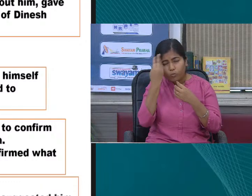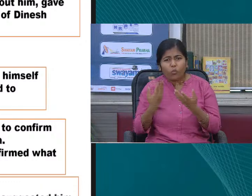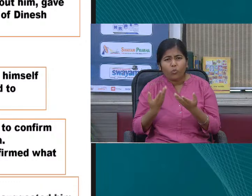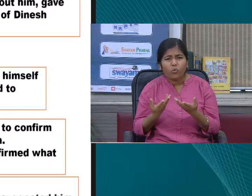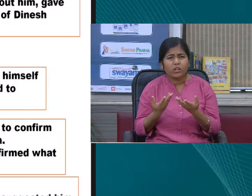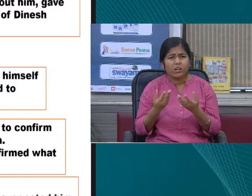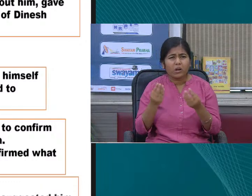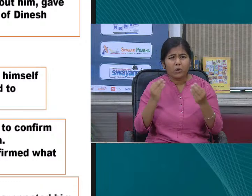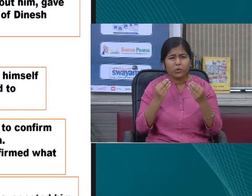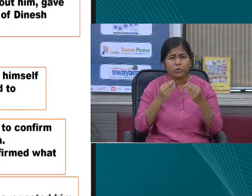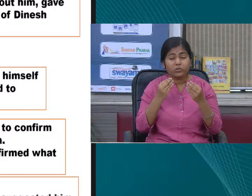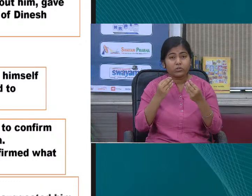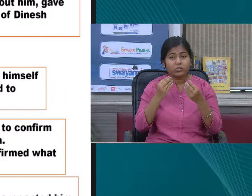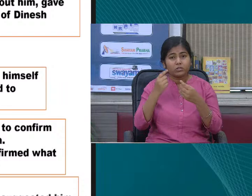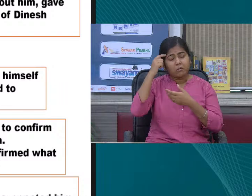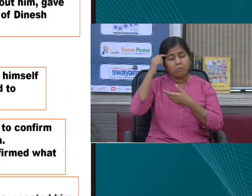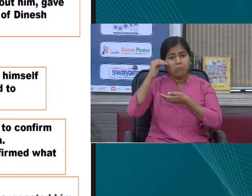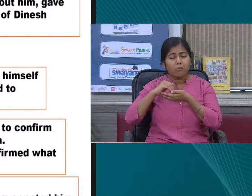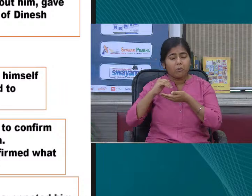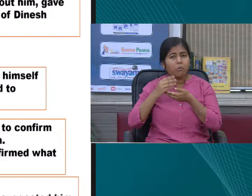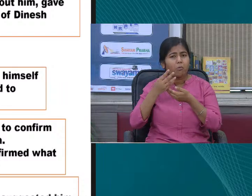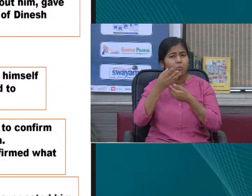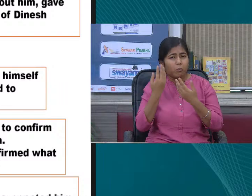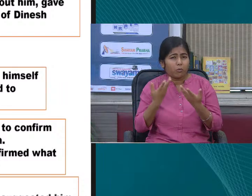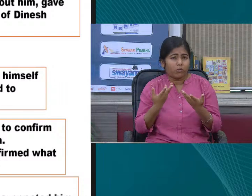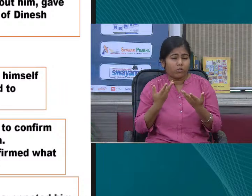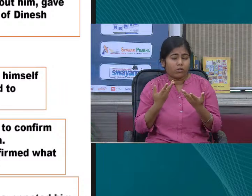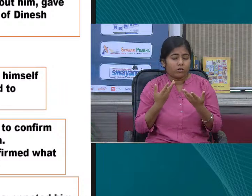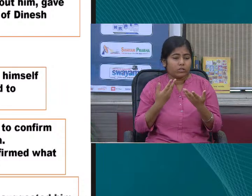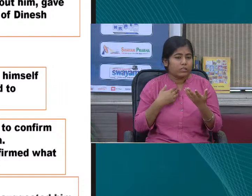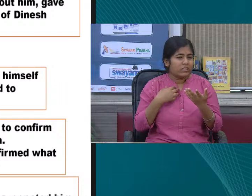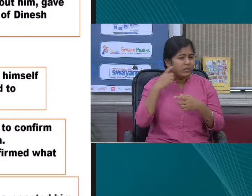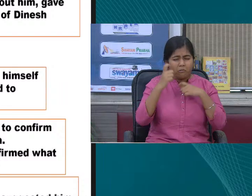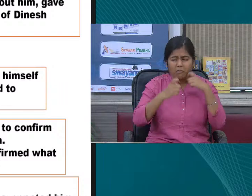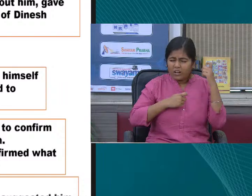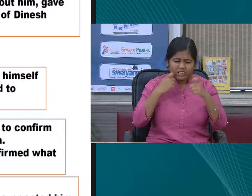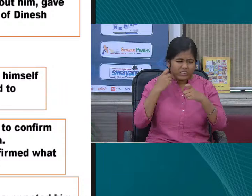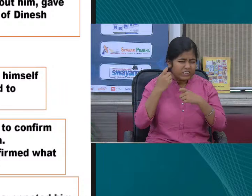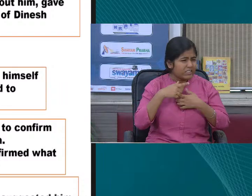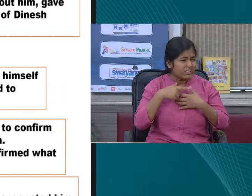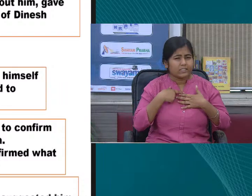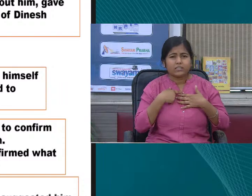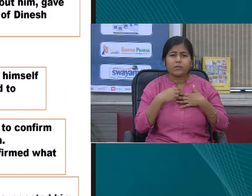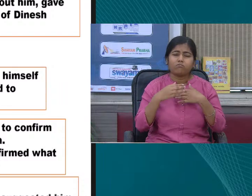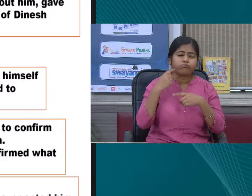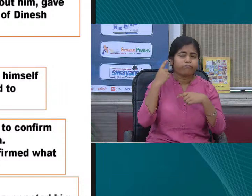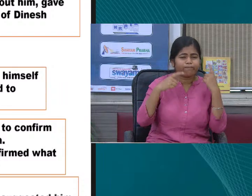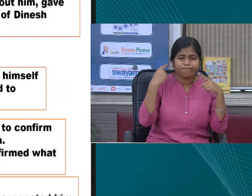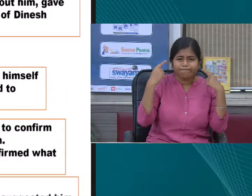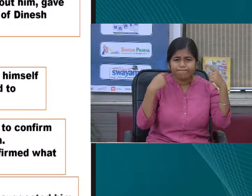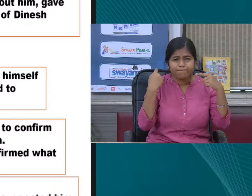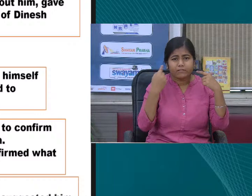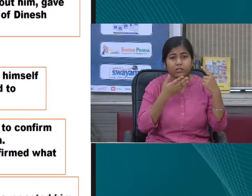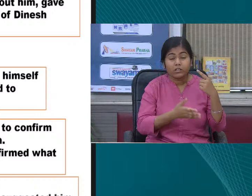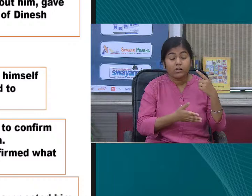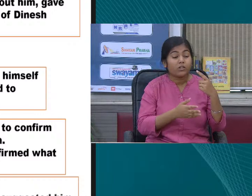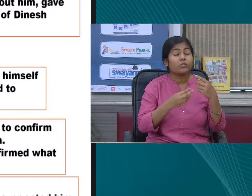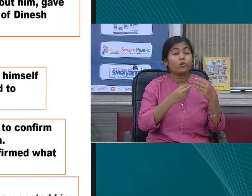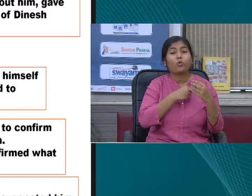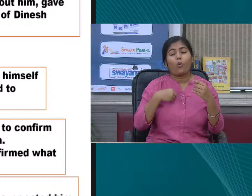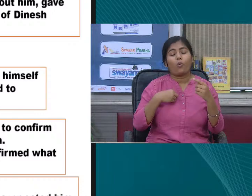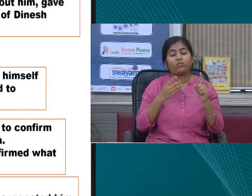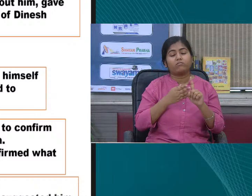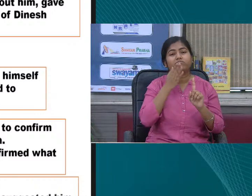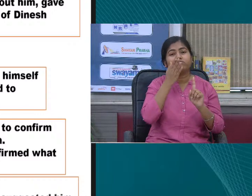some forgetfulness about it. So it is driving him crazy. He visited his doctor, Paresh Chanda,